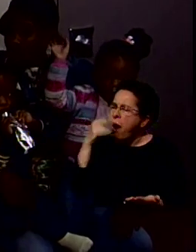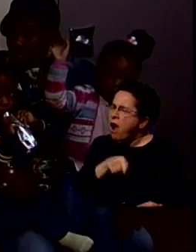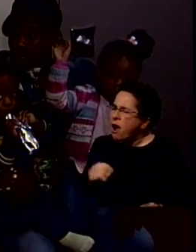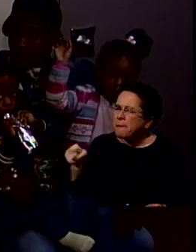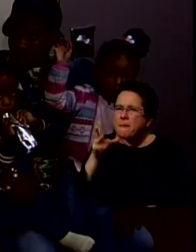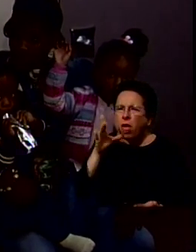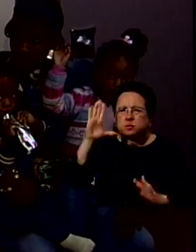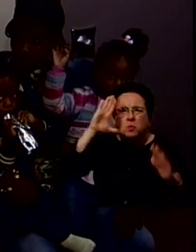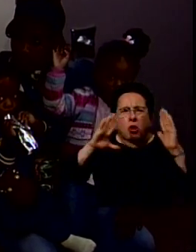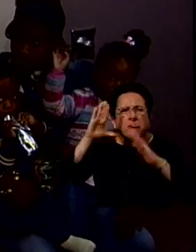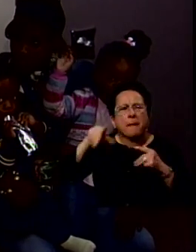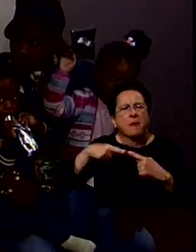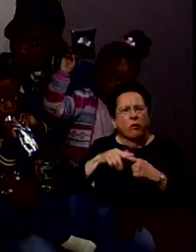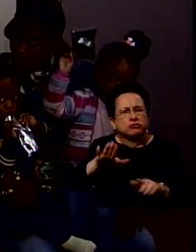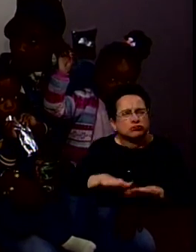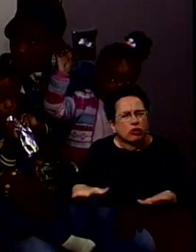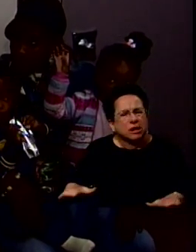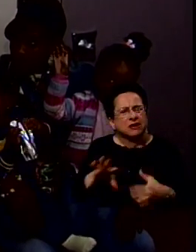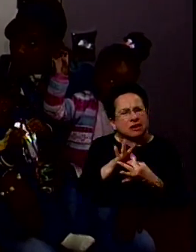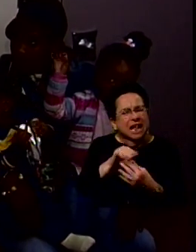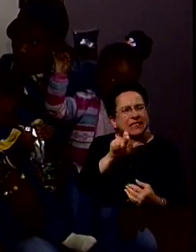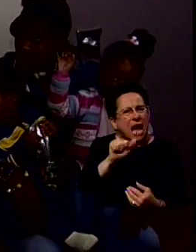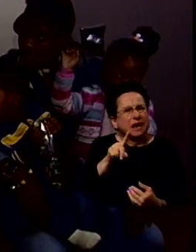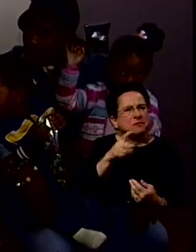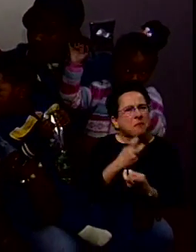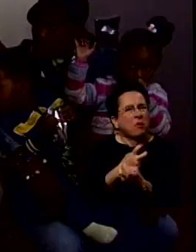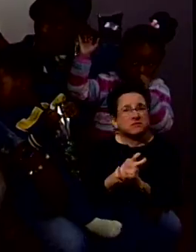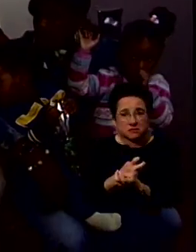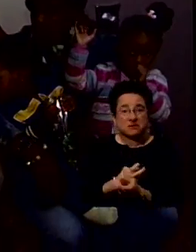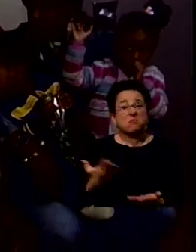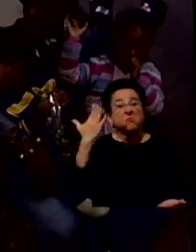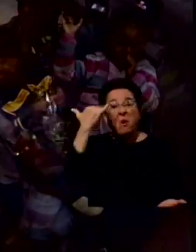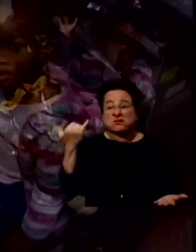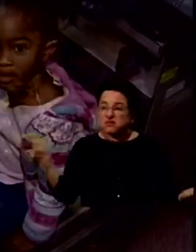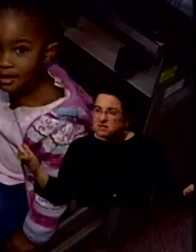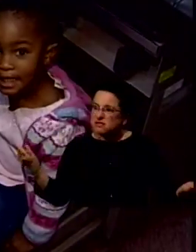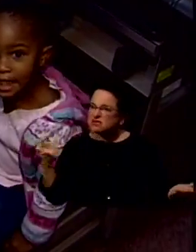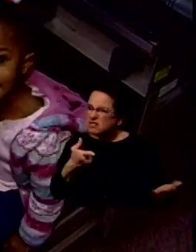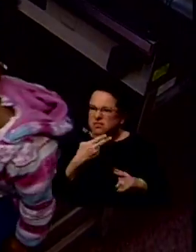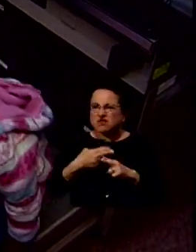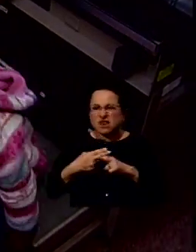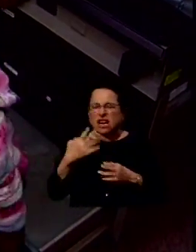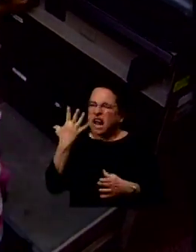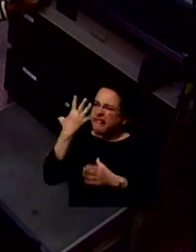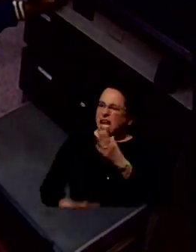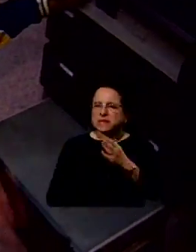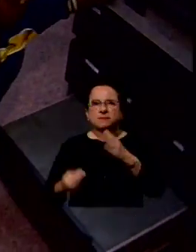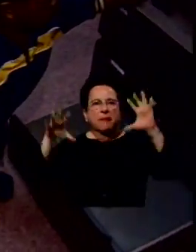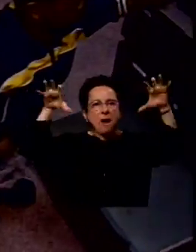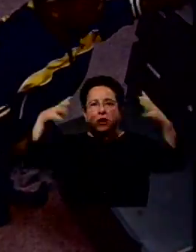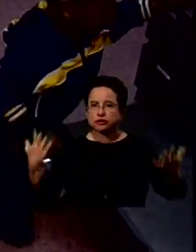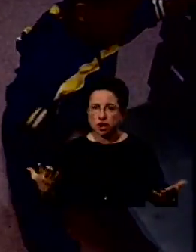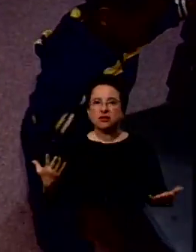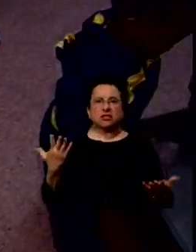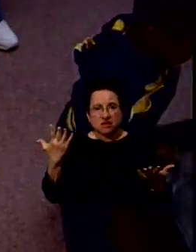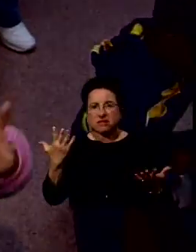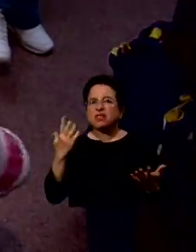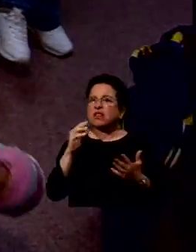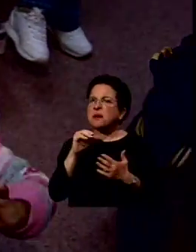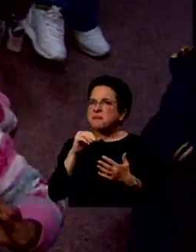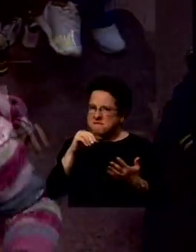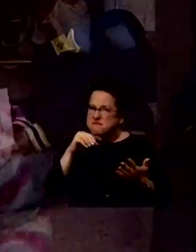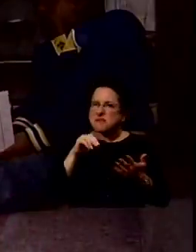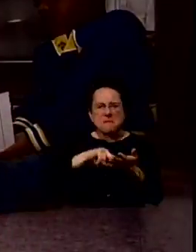worried about their children and lead poisoning? And why is it called the invisible monster? Because lead poisoning means permanent